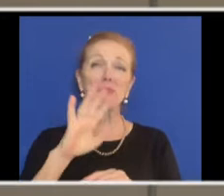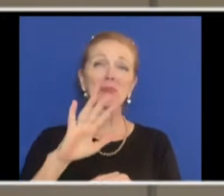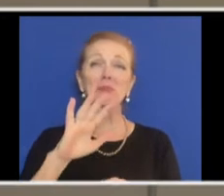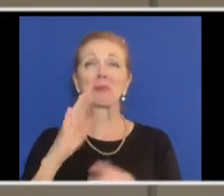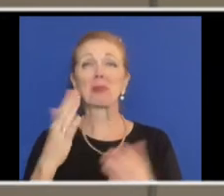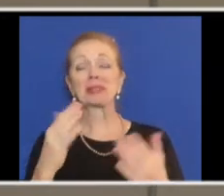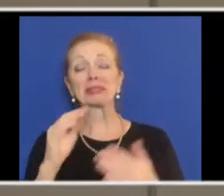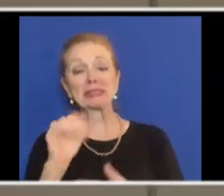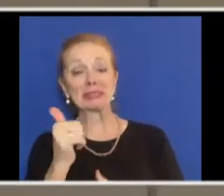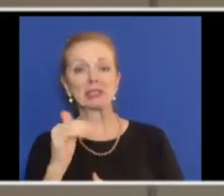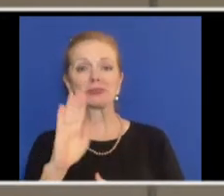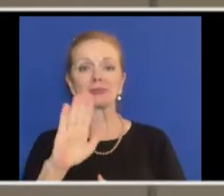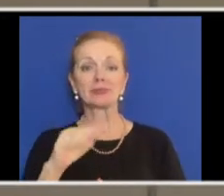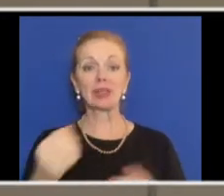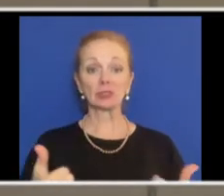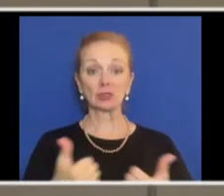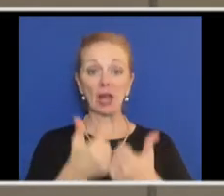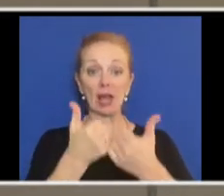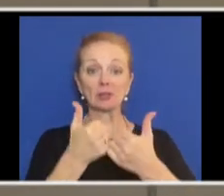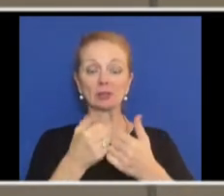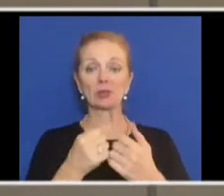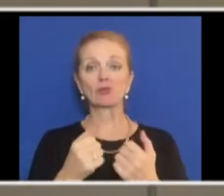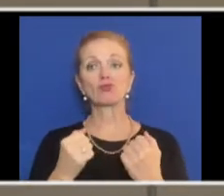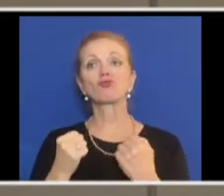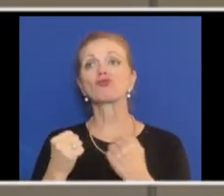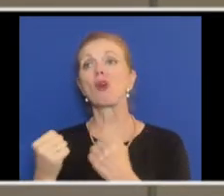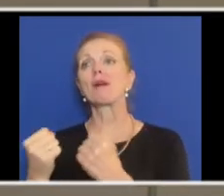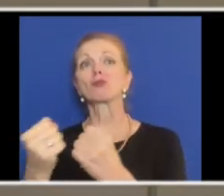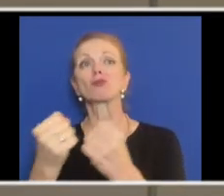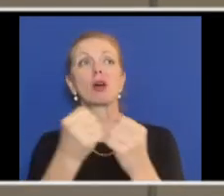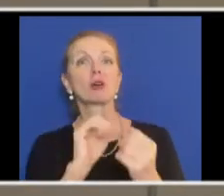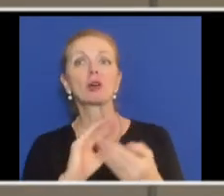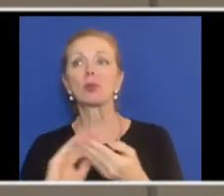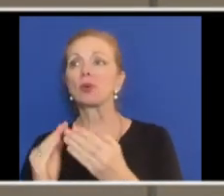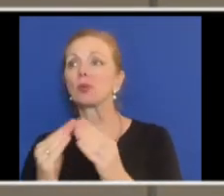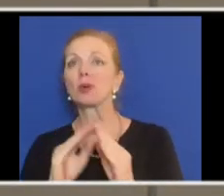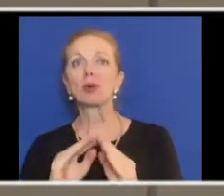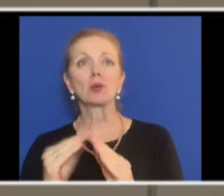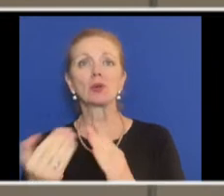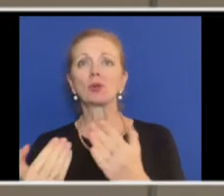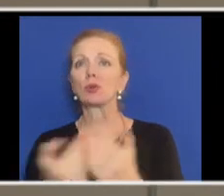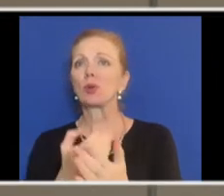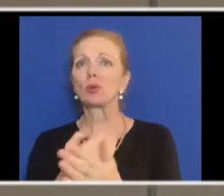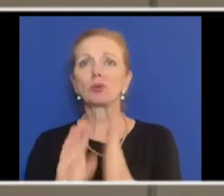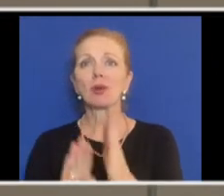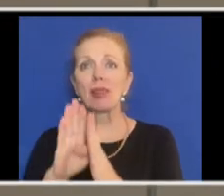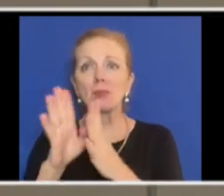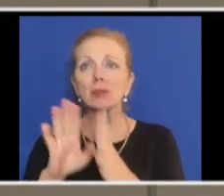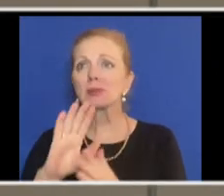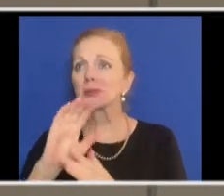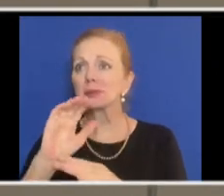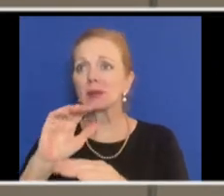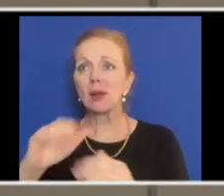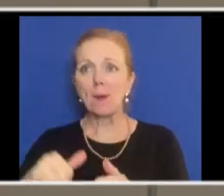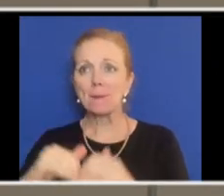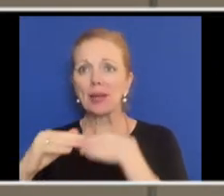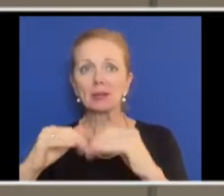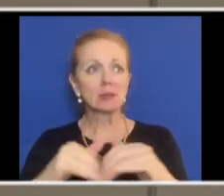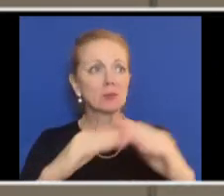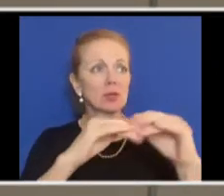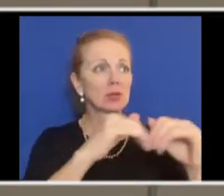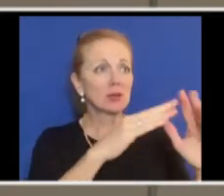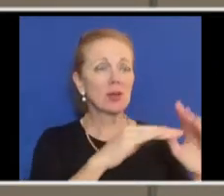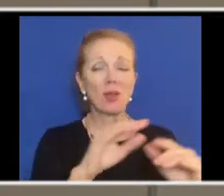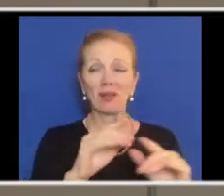the challenge as we drive around communities now and new developments that have been built that have that only five foot